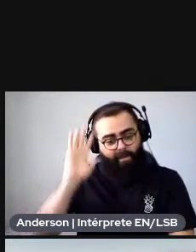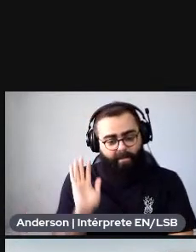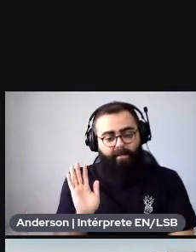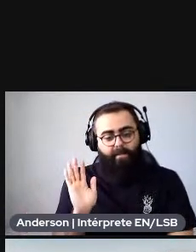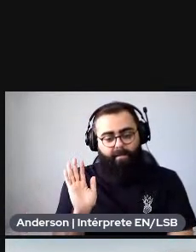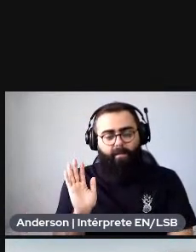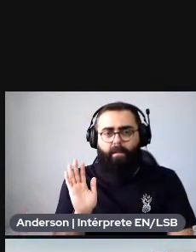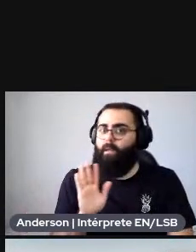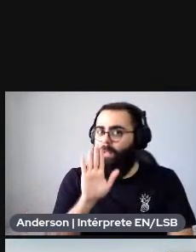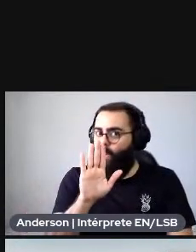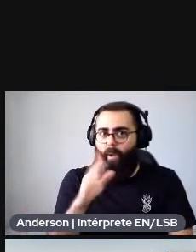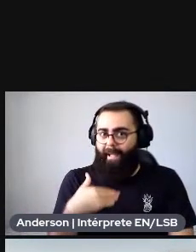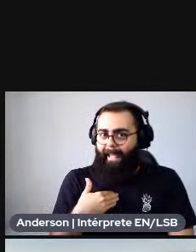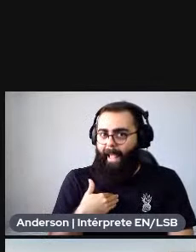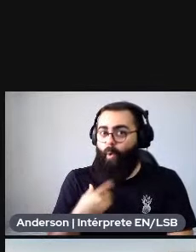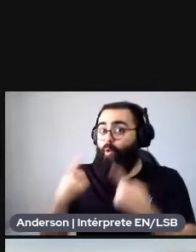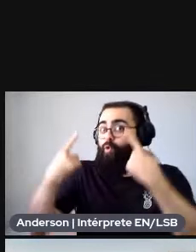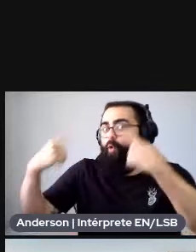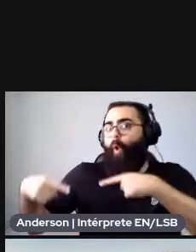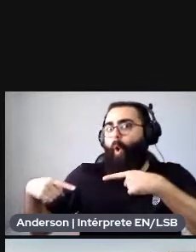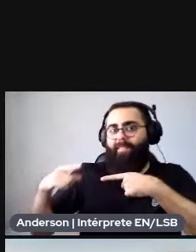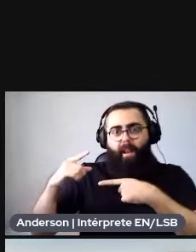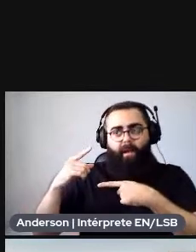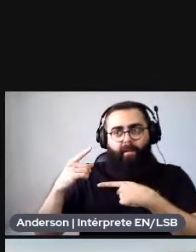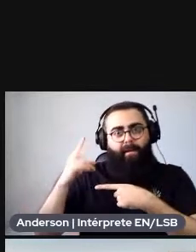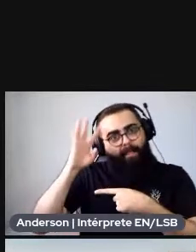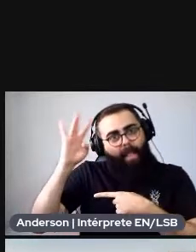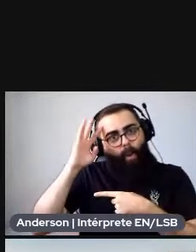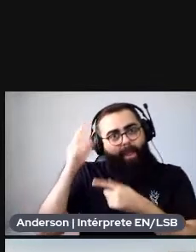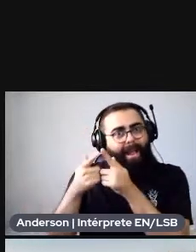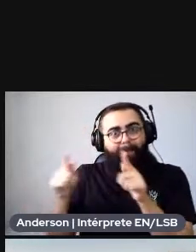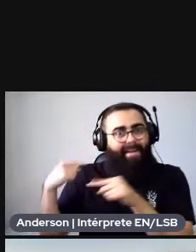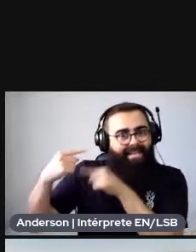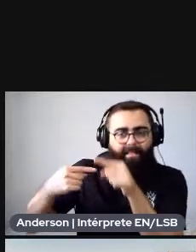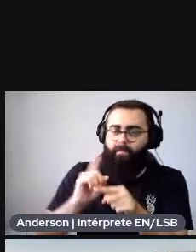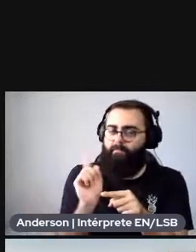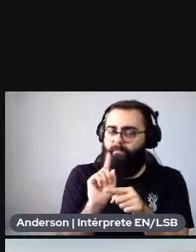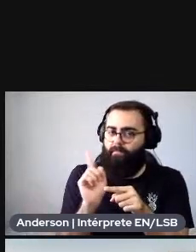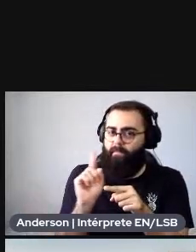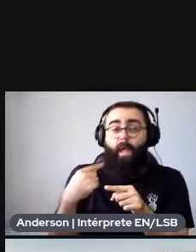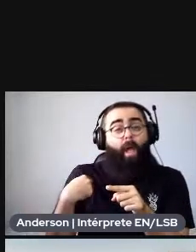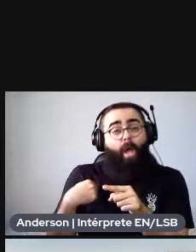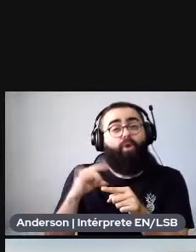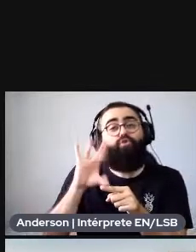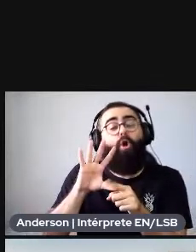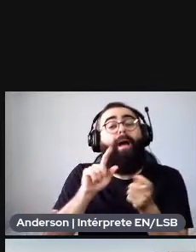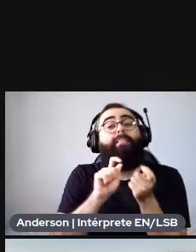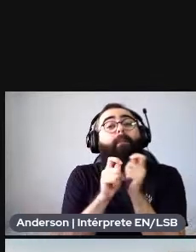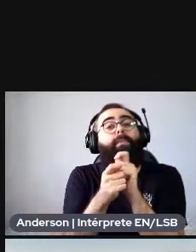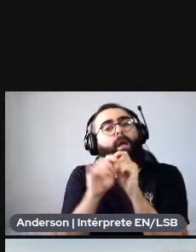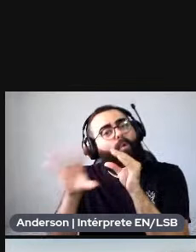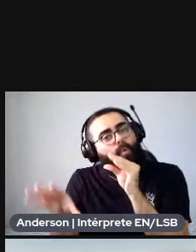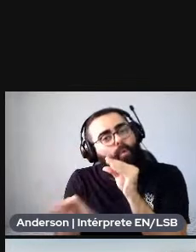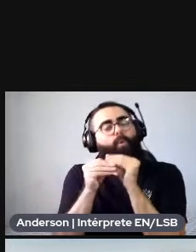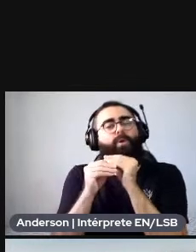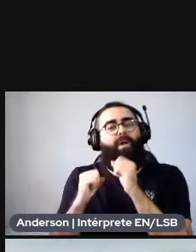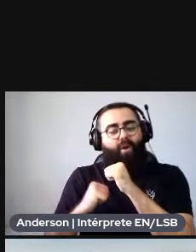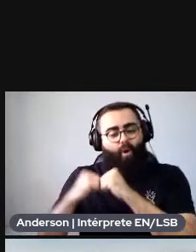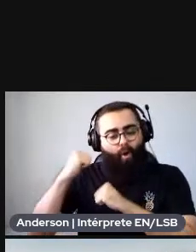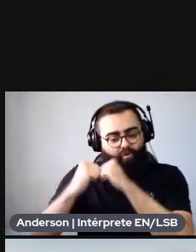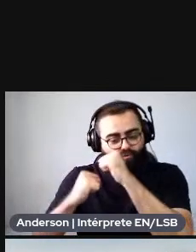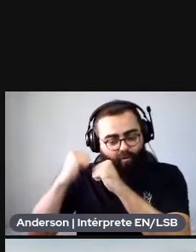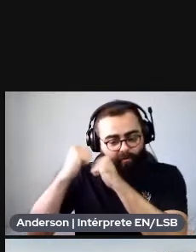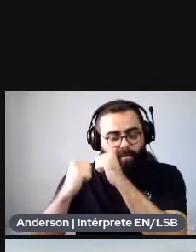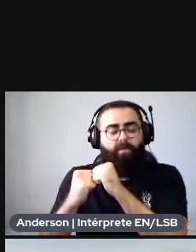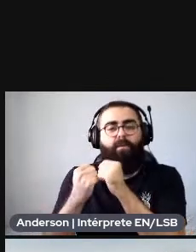the grammaticalization account, I would like to partially rethink the integration of the throw verbs into the inchoative